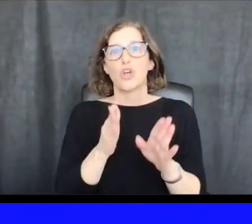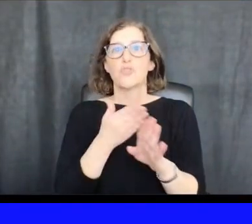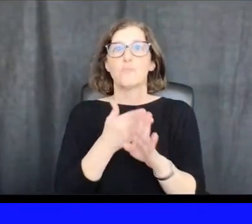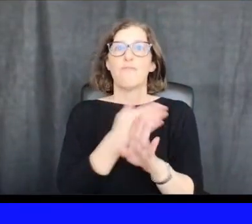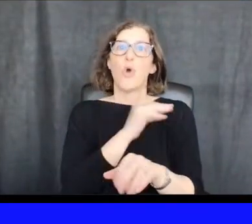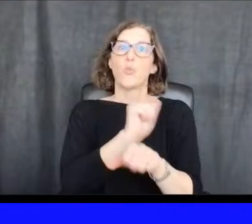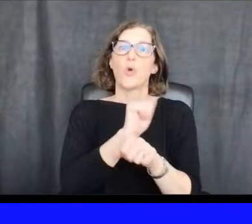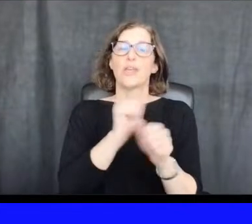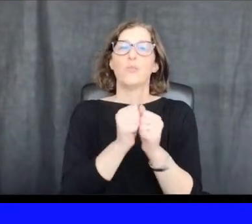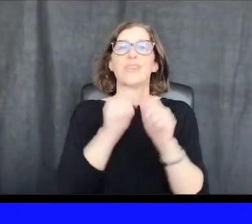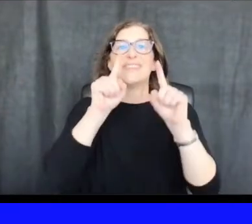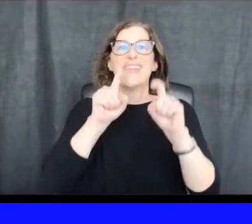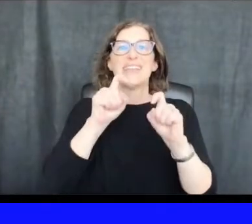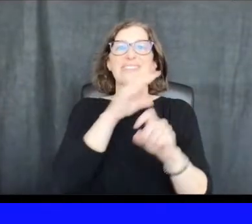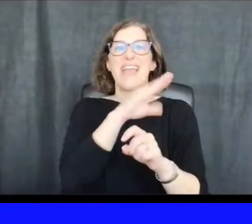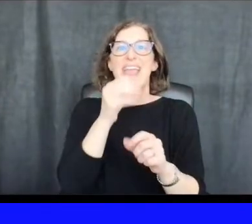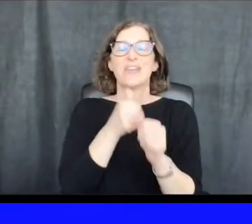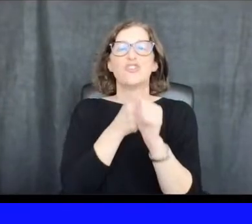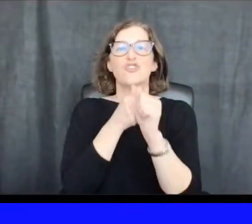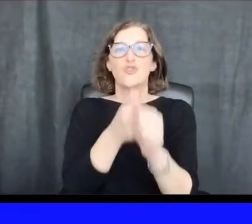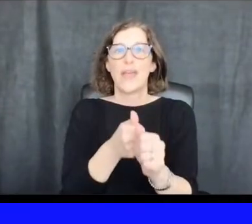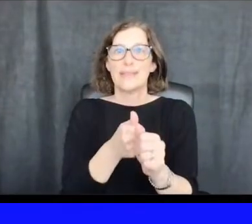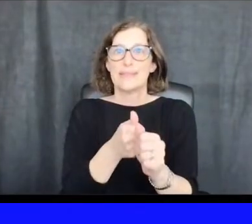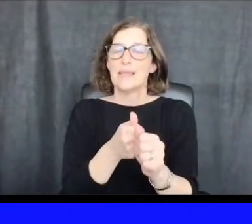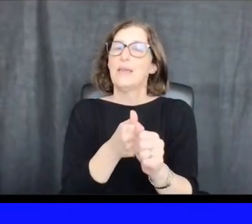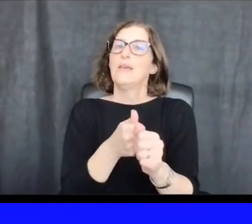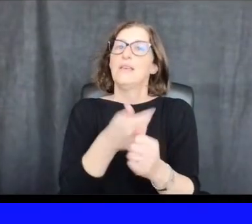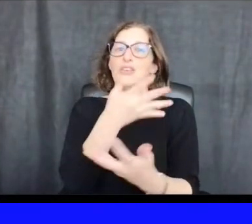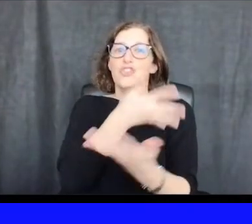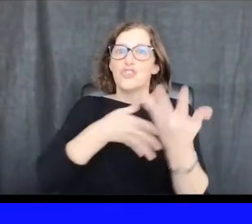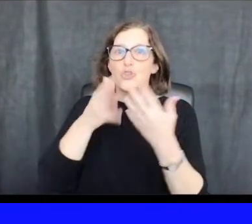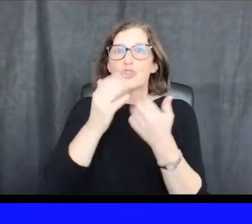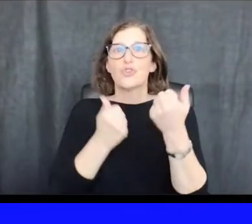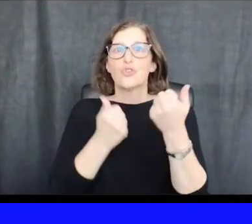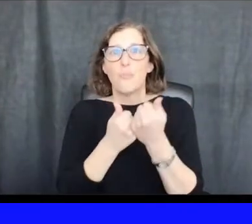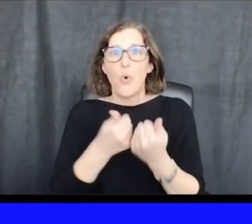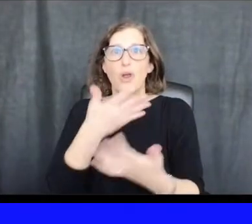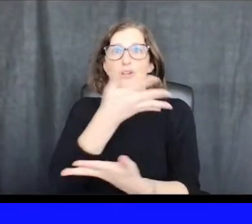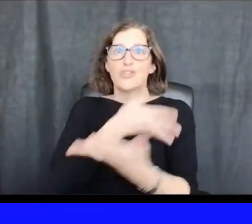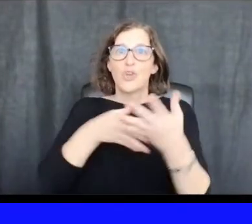It's still new. Very few of our patients that have actually hit the 90-day